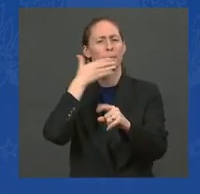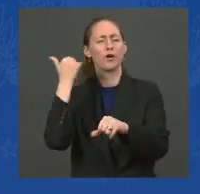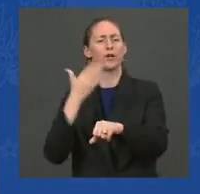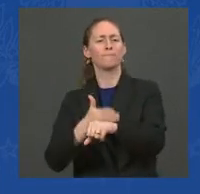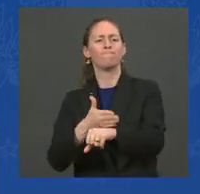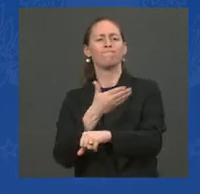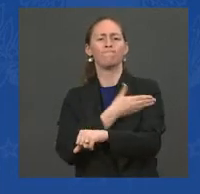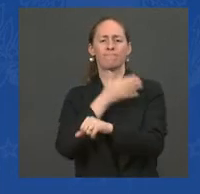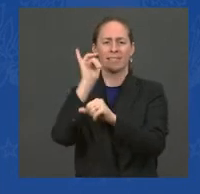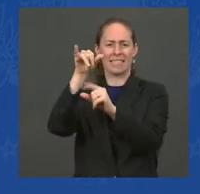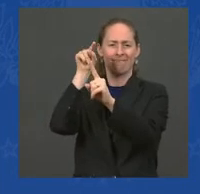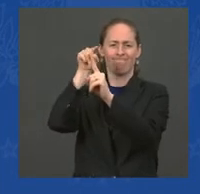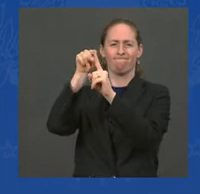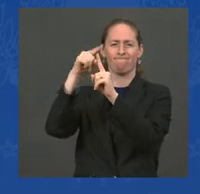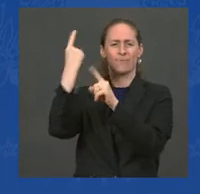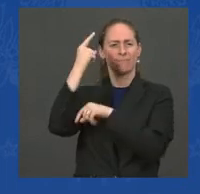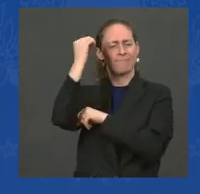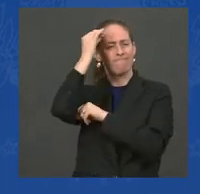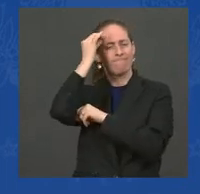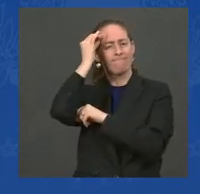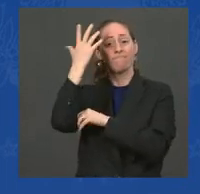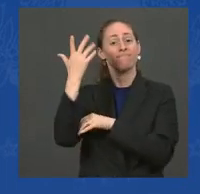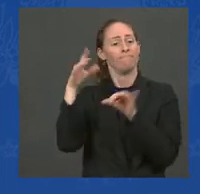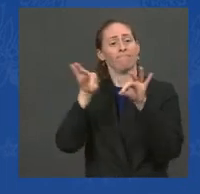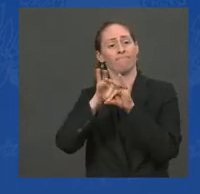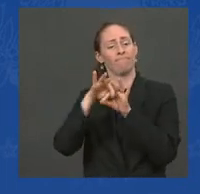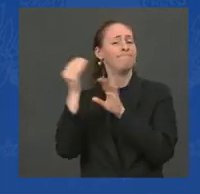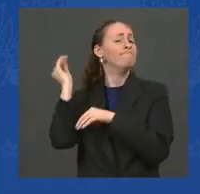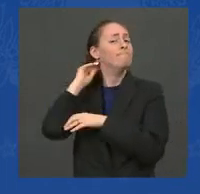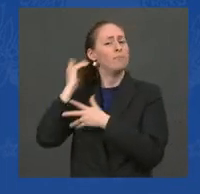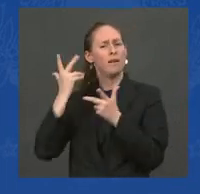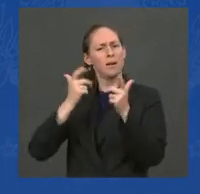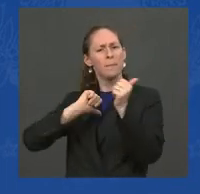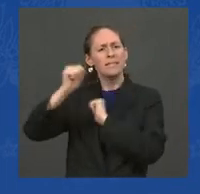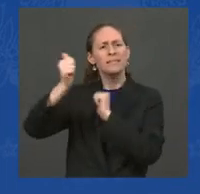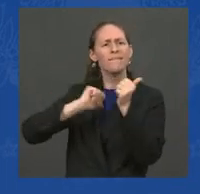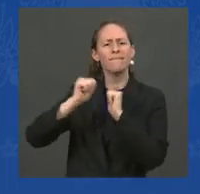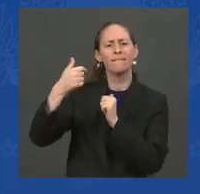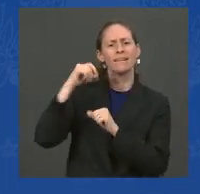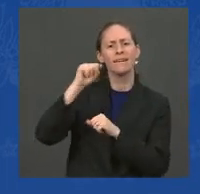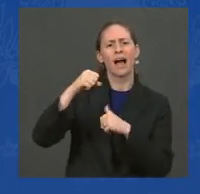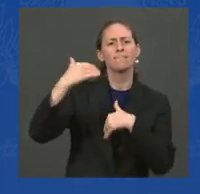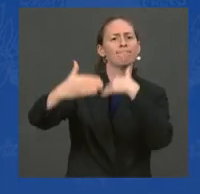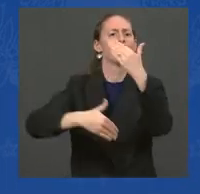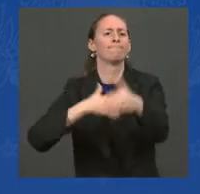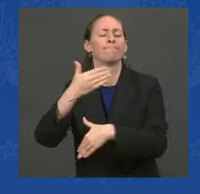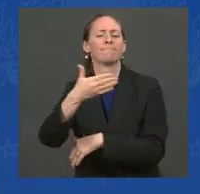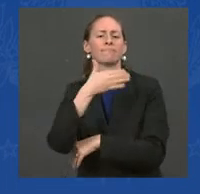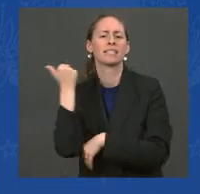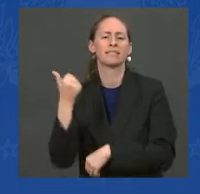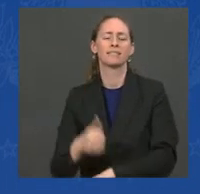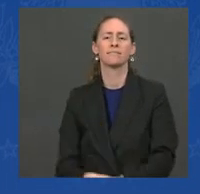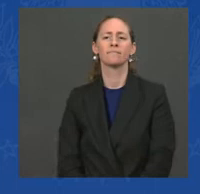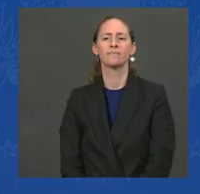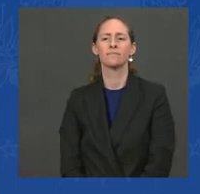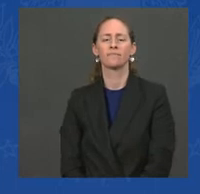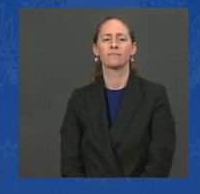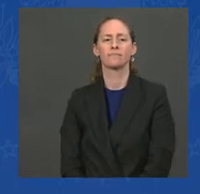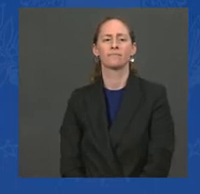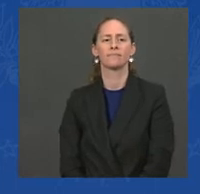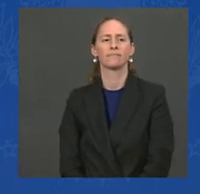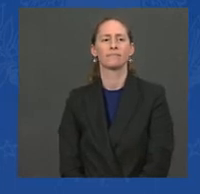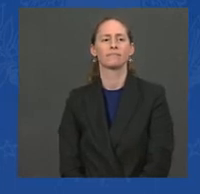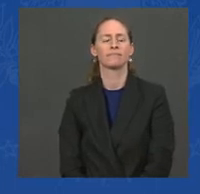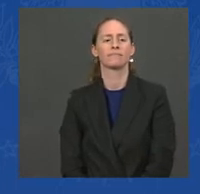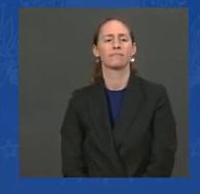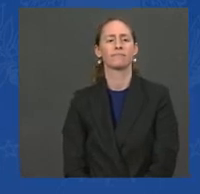the ability to compete and win the race of the 21st century as we did the 20th century, a race that other countries are doing everything they